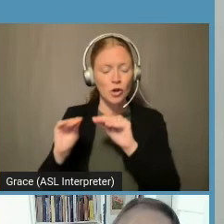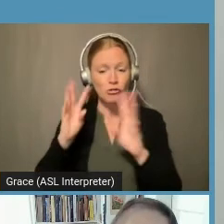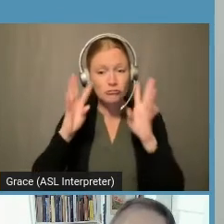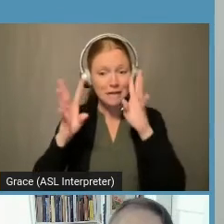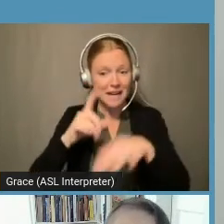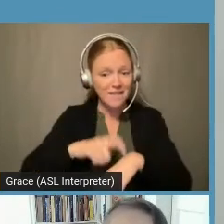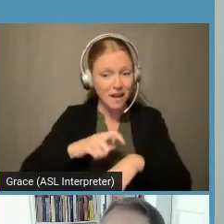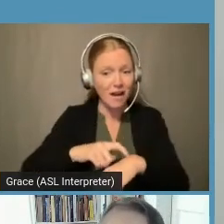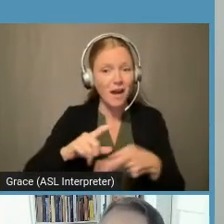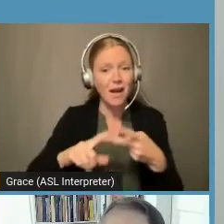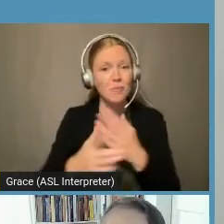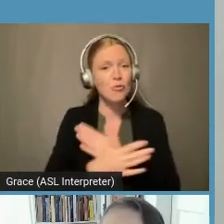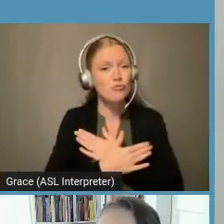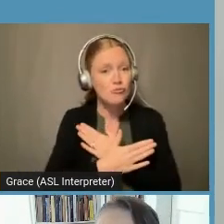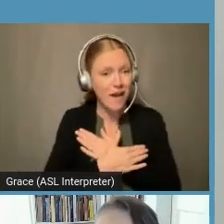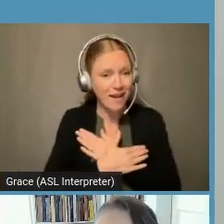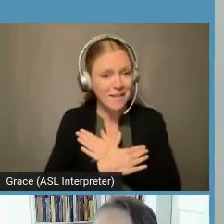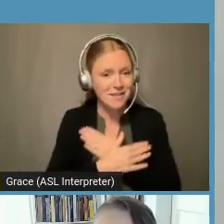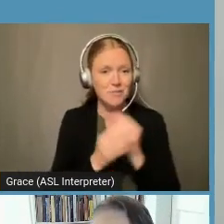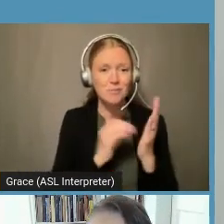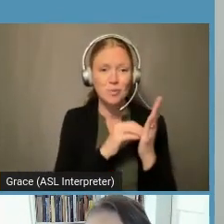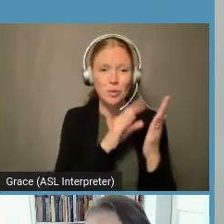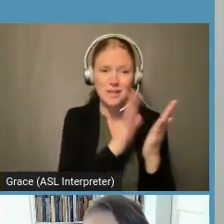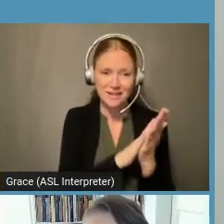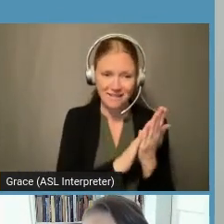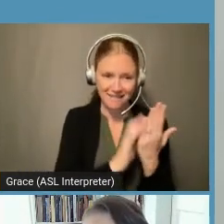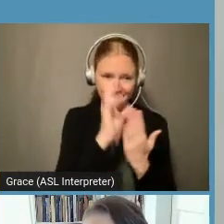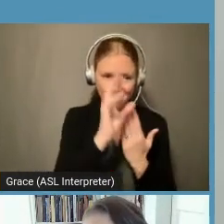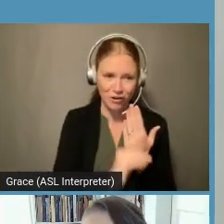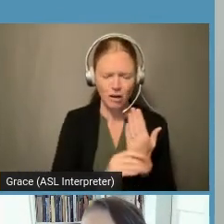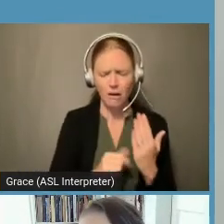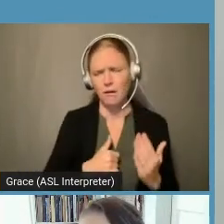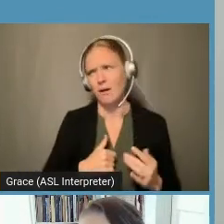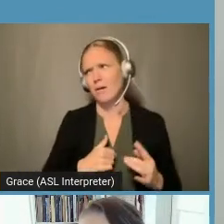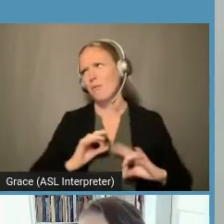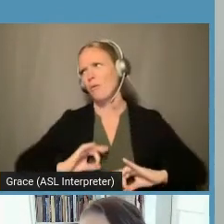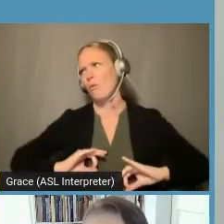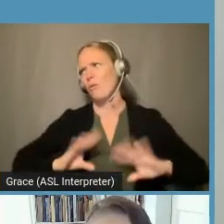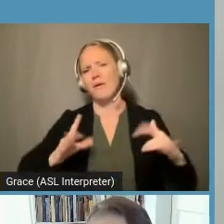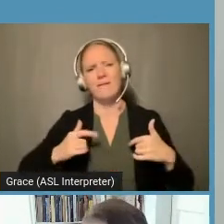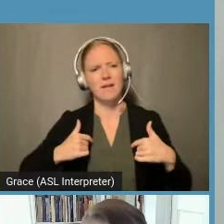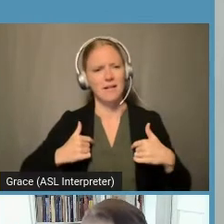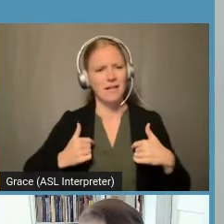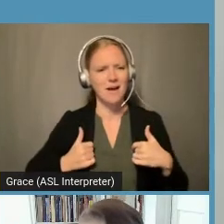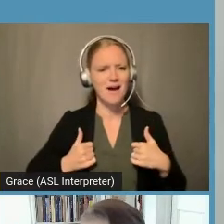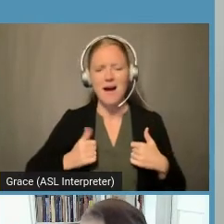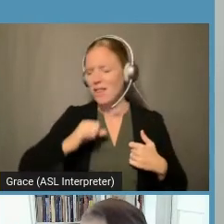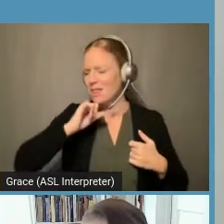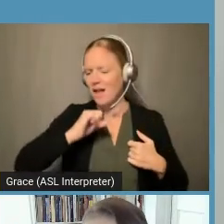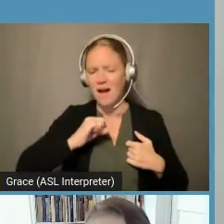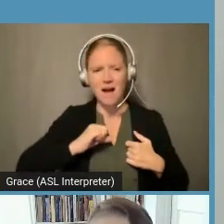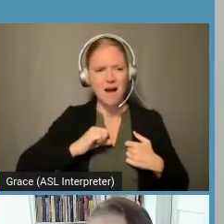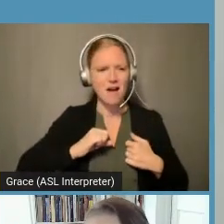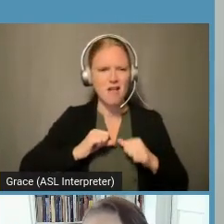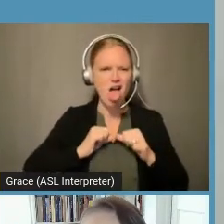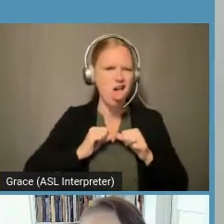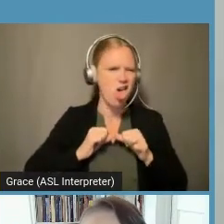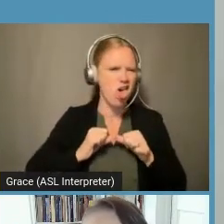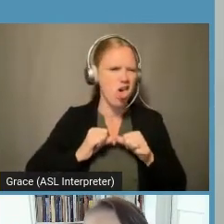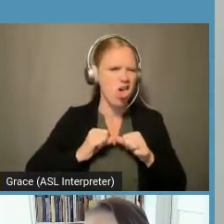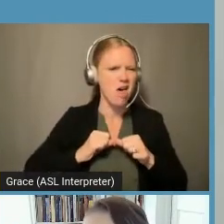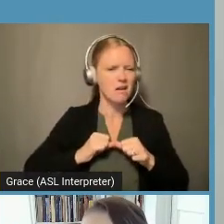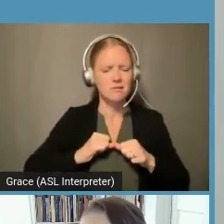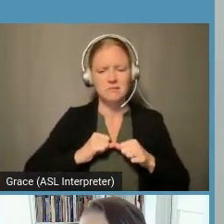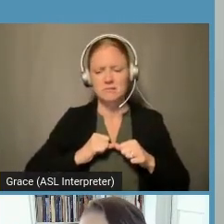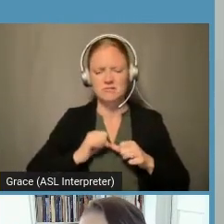on your calendar too. I am notoriously bad at that. I like to hustle and do lots of things,